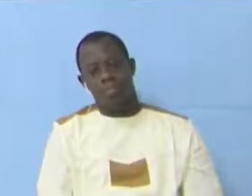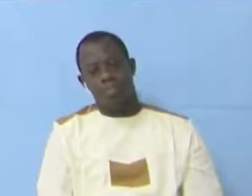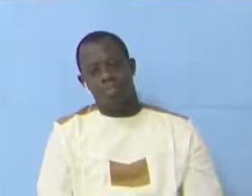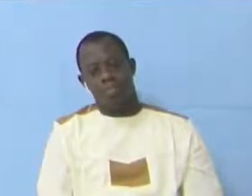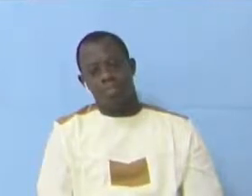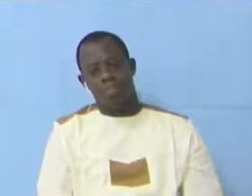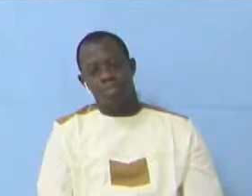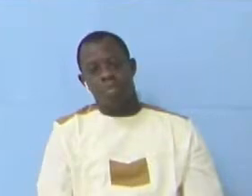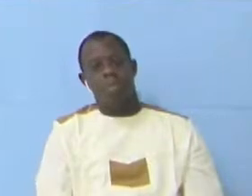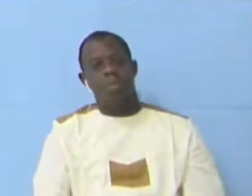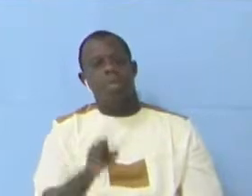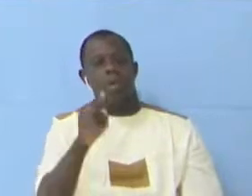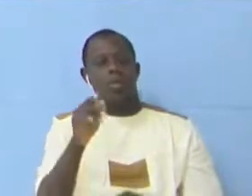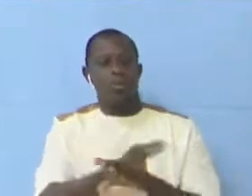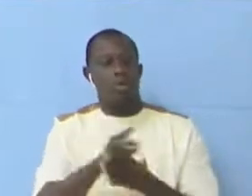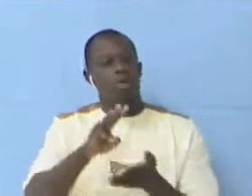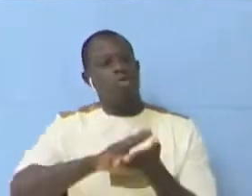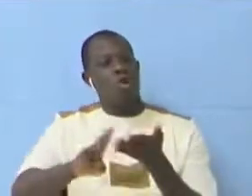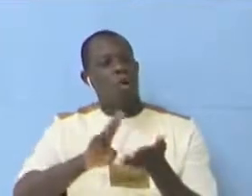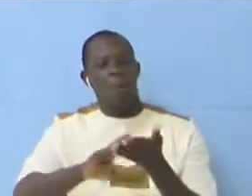but this was normal.